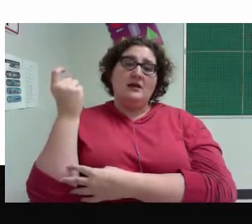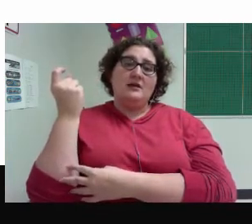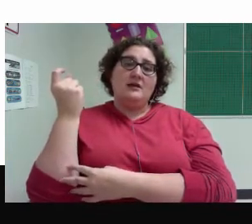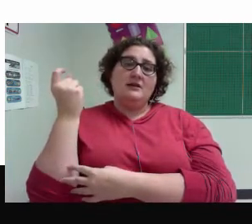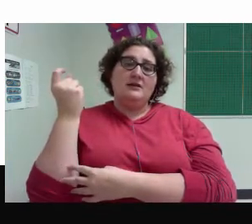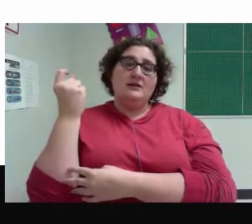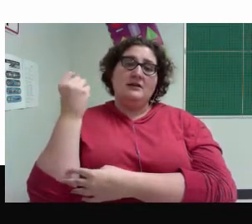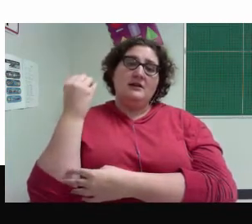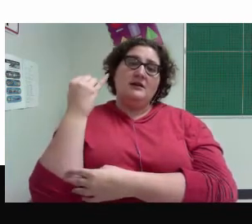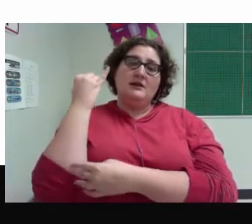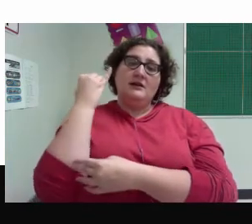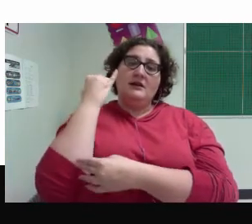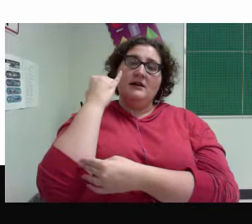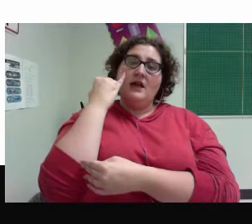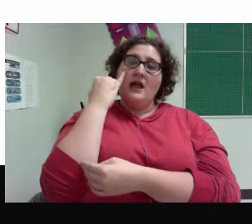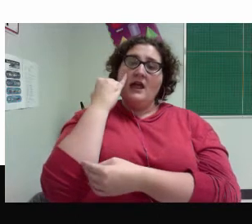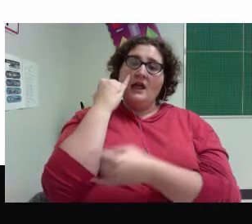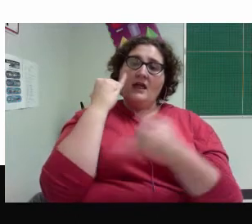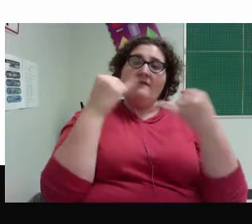if